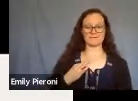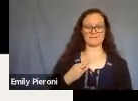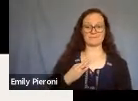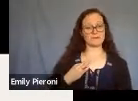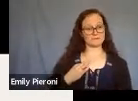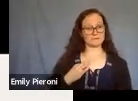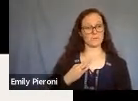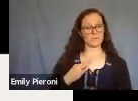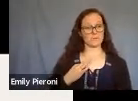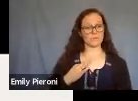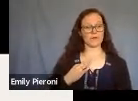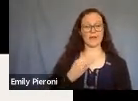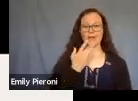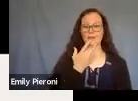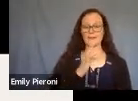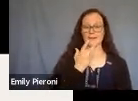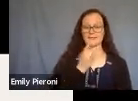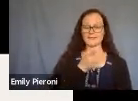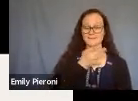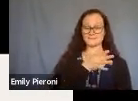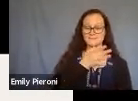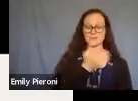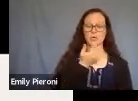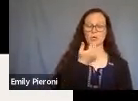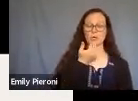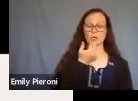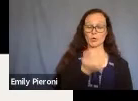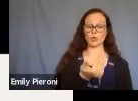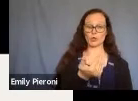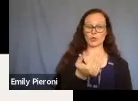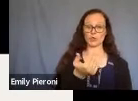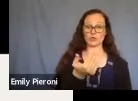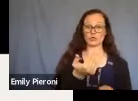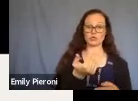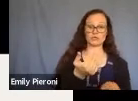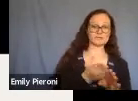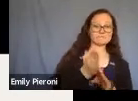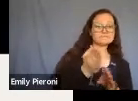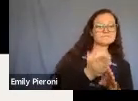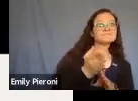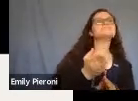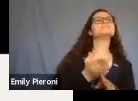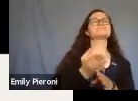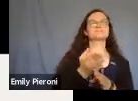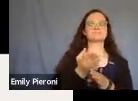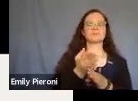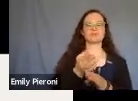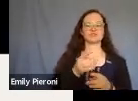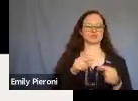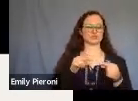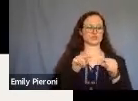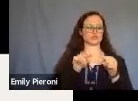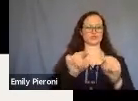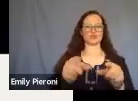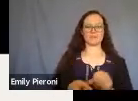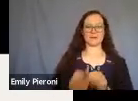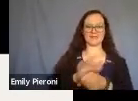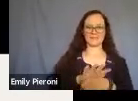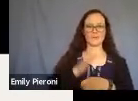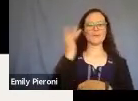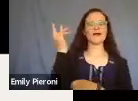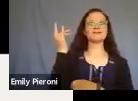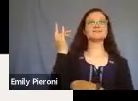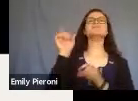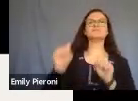great field to be in during a pandemic because you're outside, and the science has shown